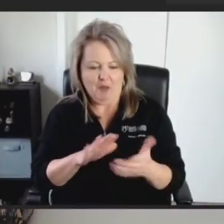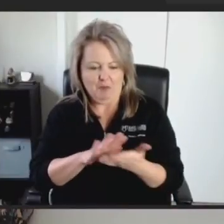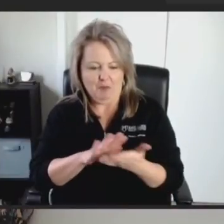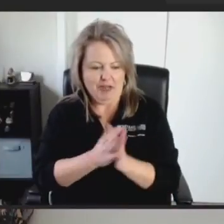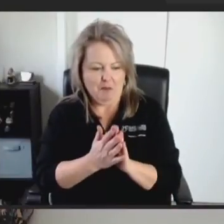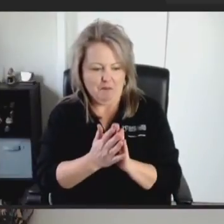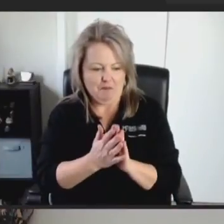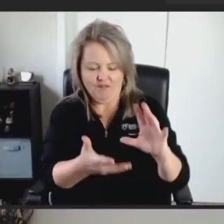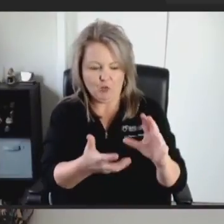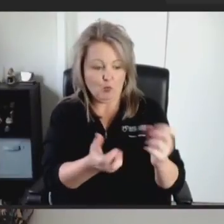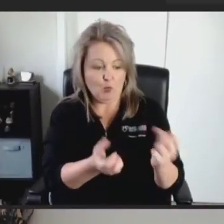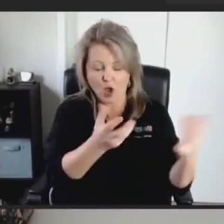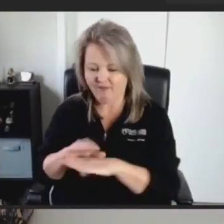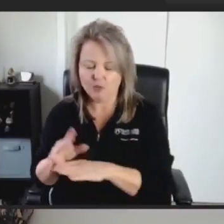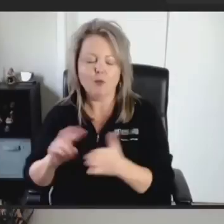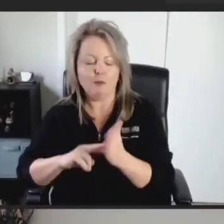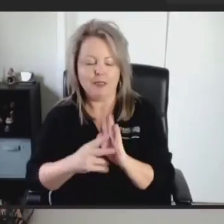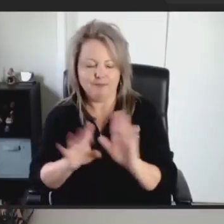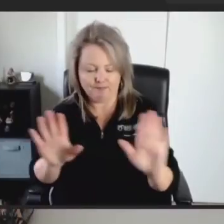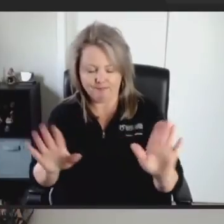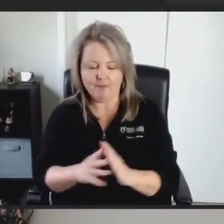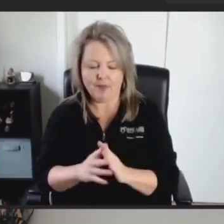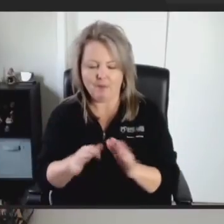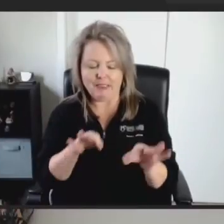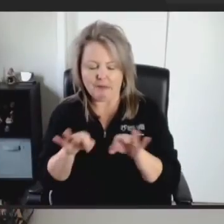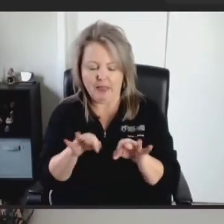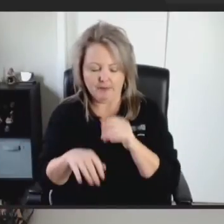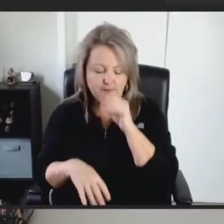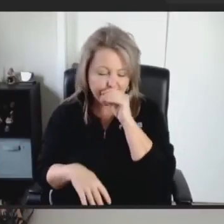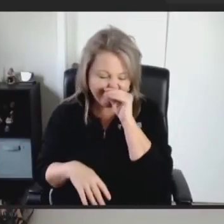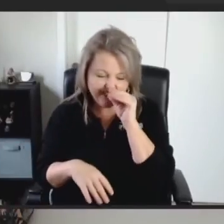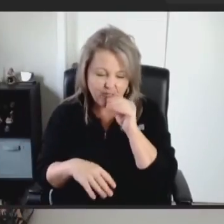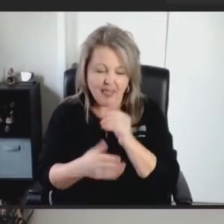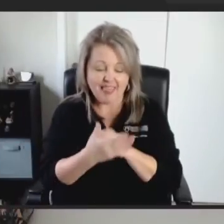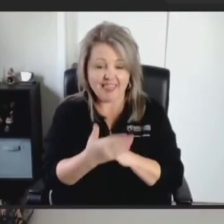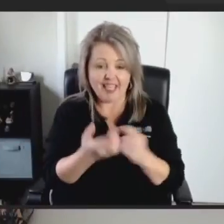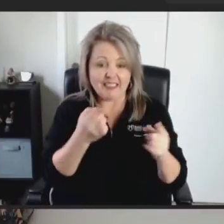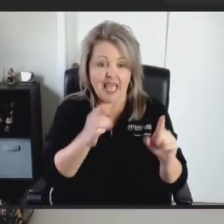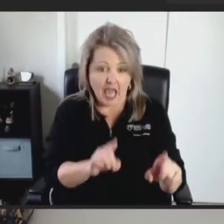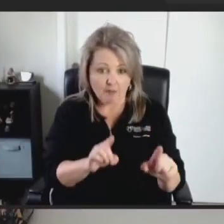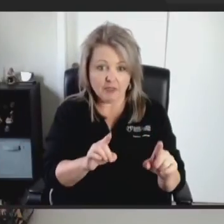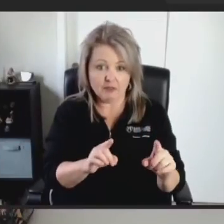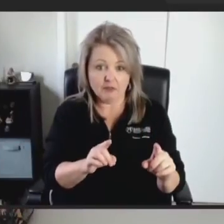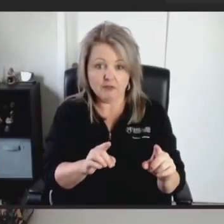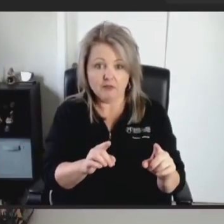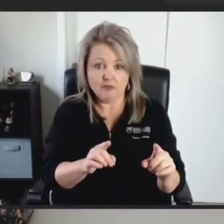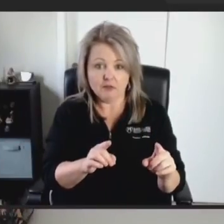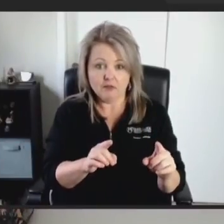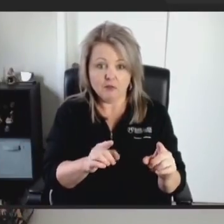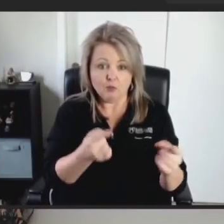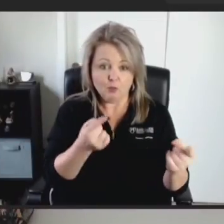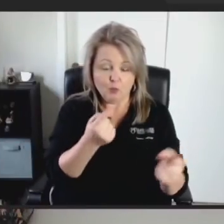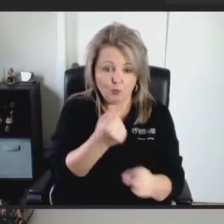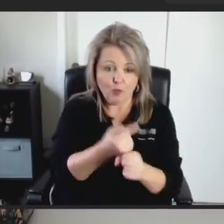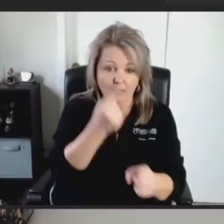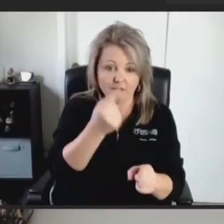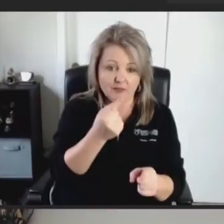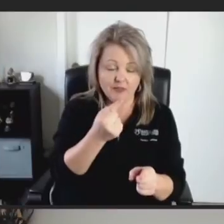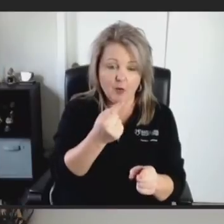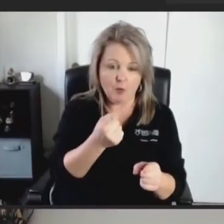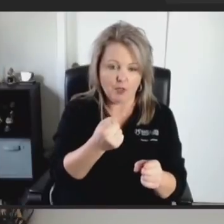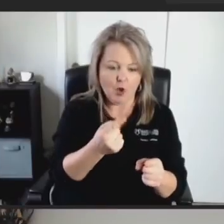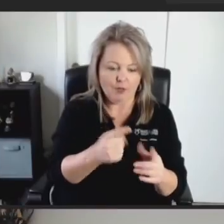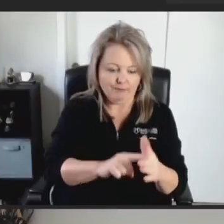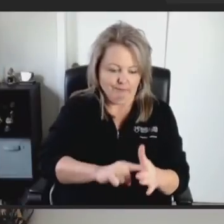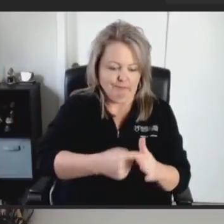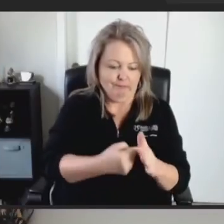once again, want to give you a little perspective. We know that things happen at a baseline rate, okay? And so